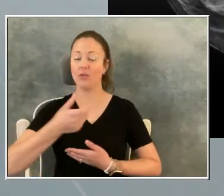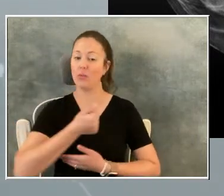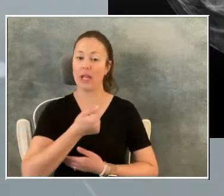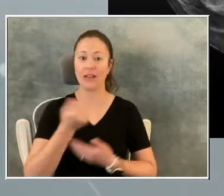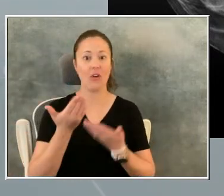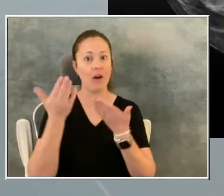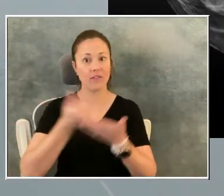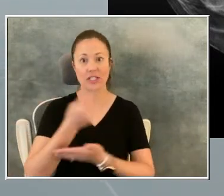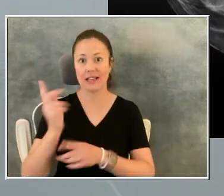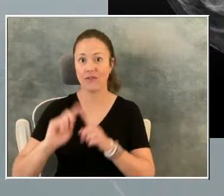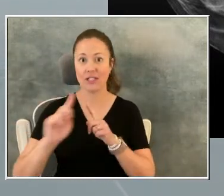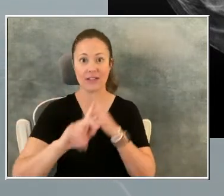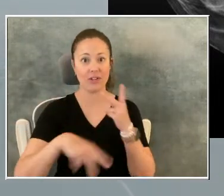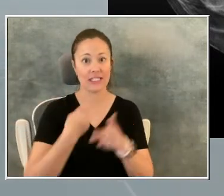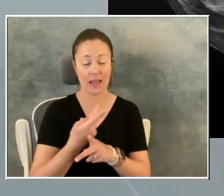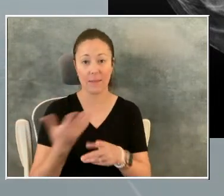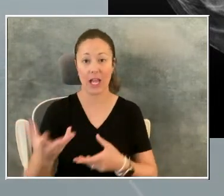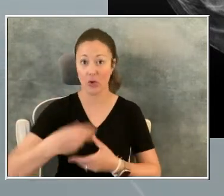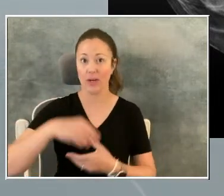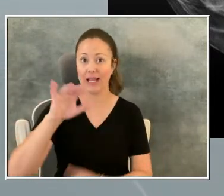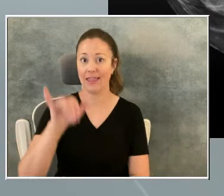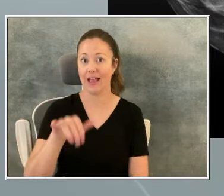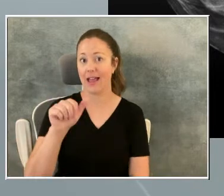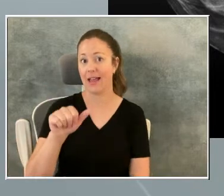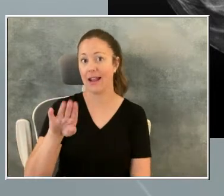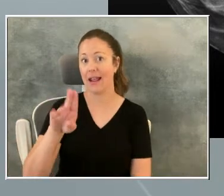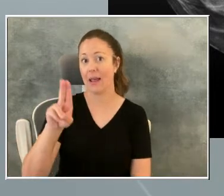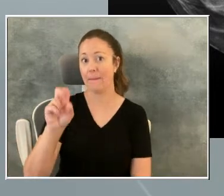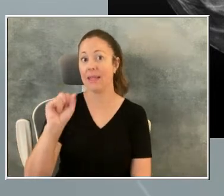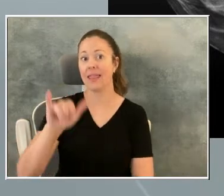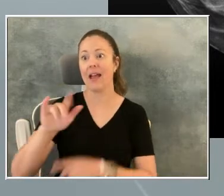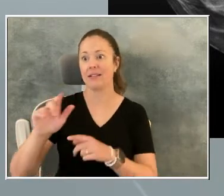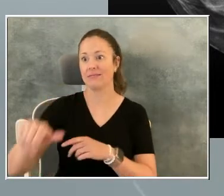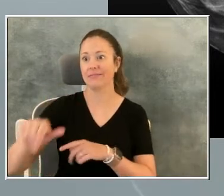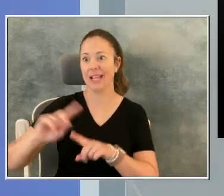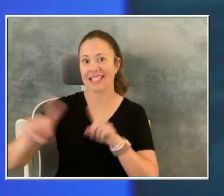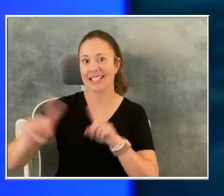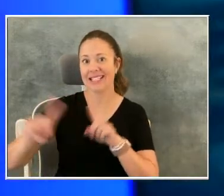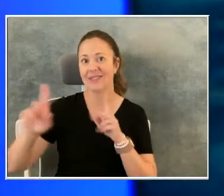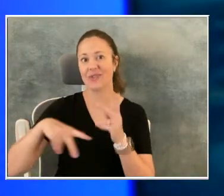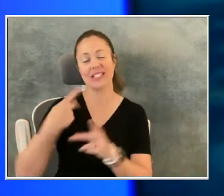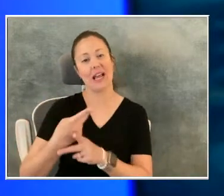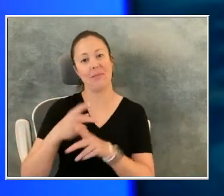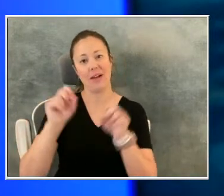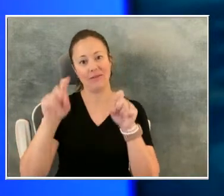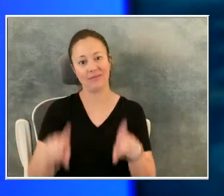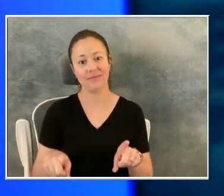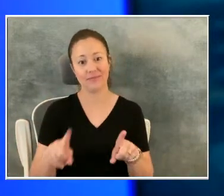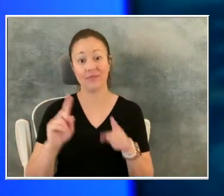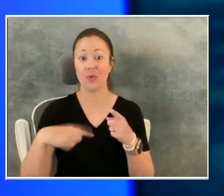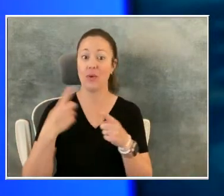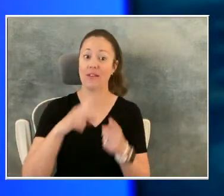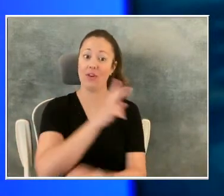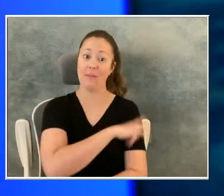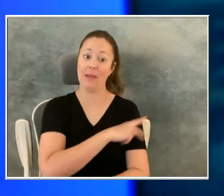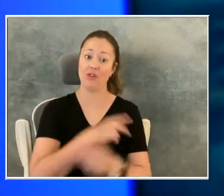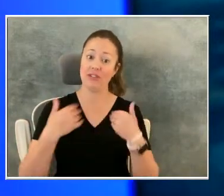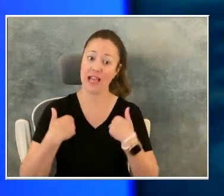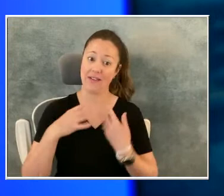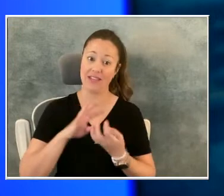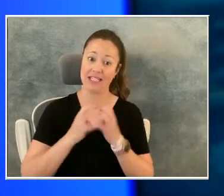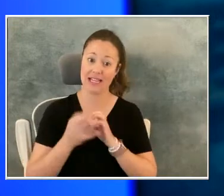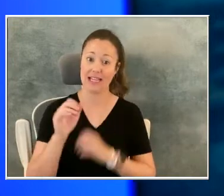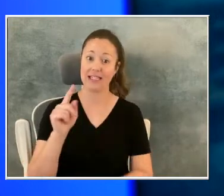including automated breast ultrasound, is another type of screening exam. When patients have dense breast tissue, ultrasound is